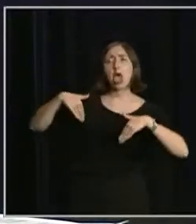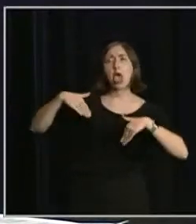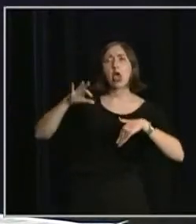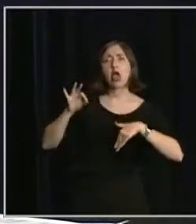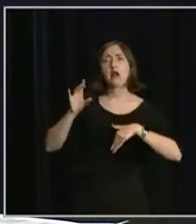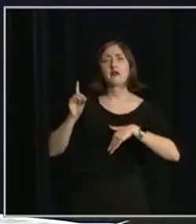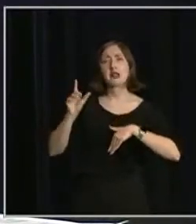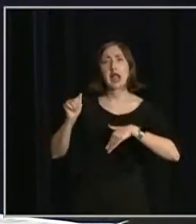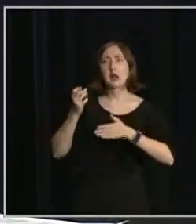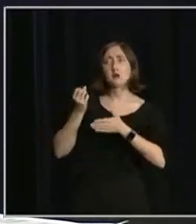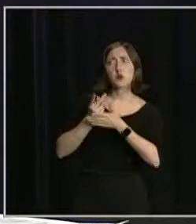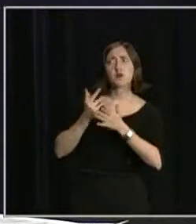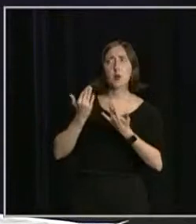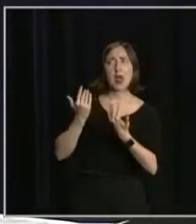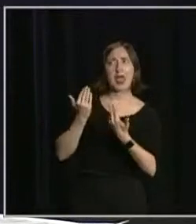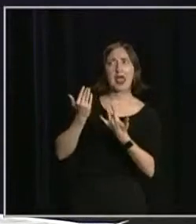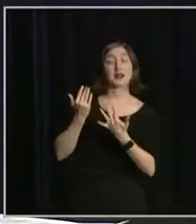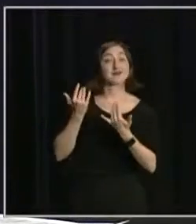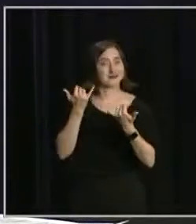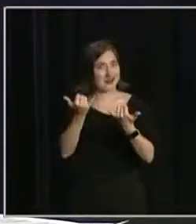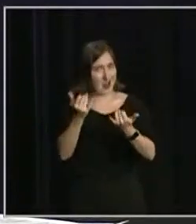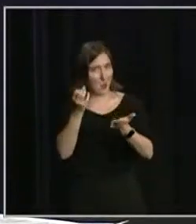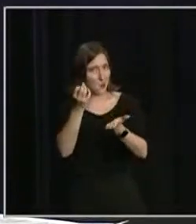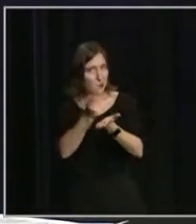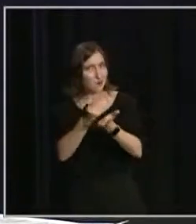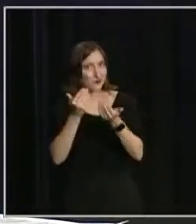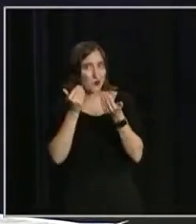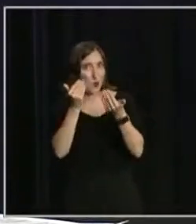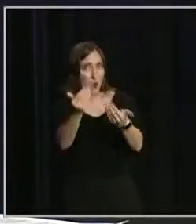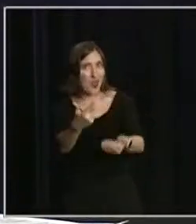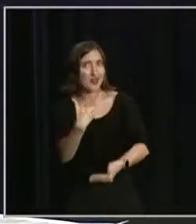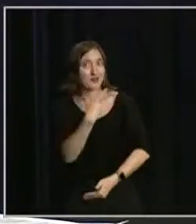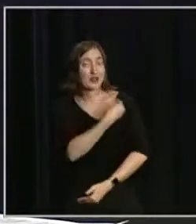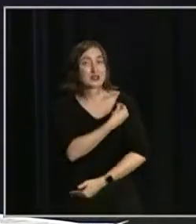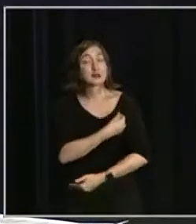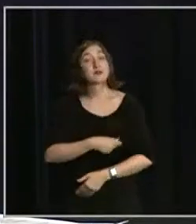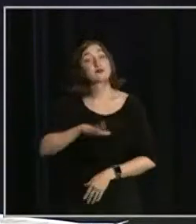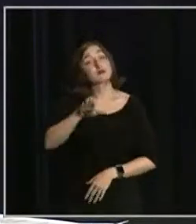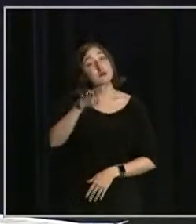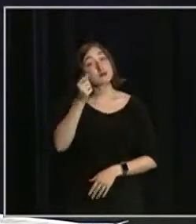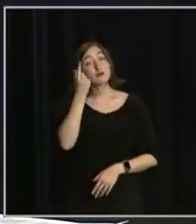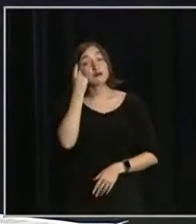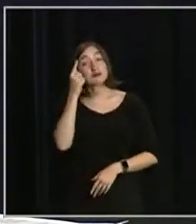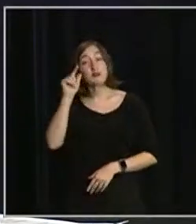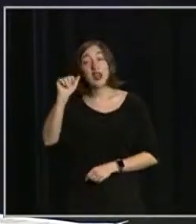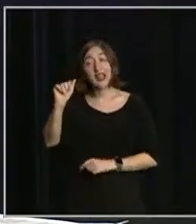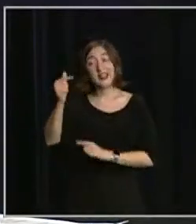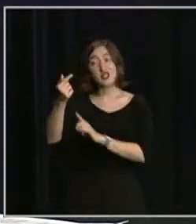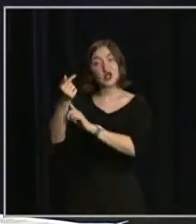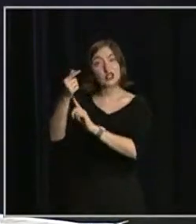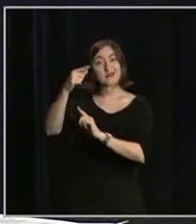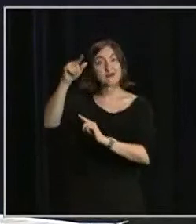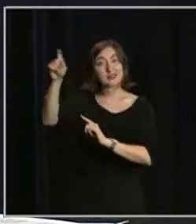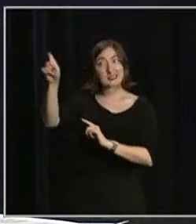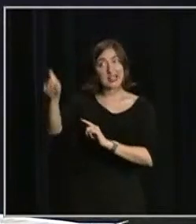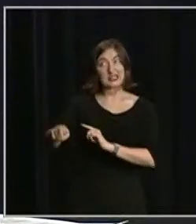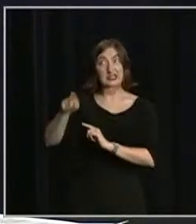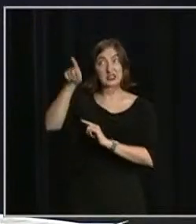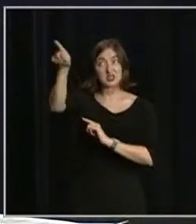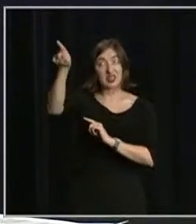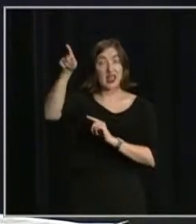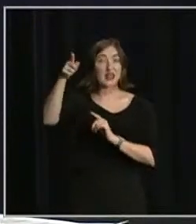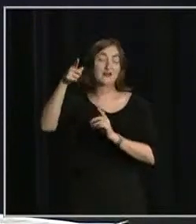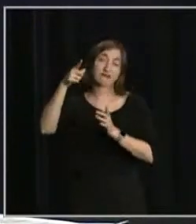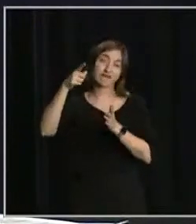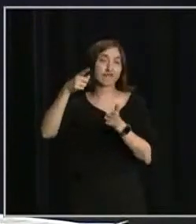The Attorney General has appealed our fourth court ruling. I'm not sure when they will make a decision,